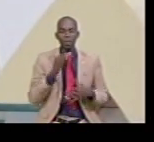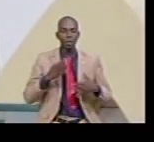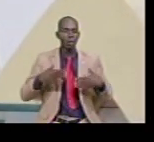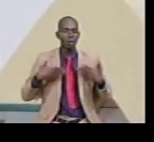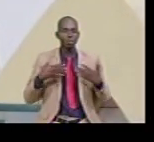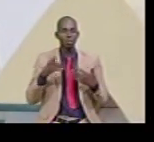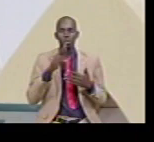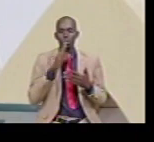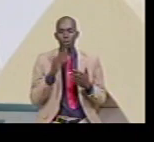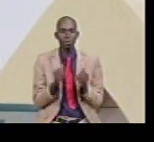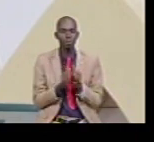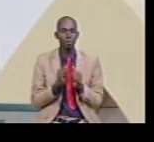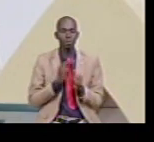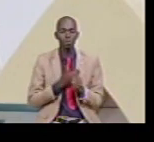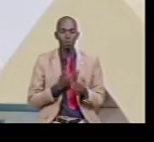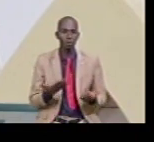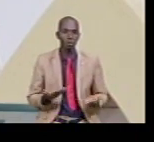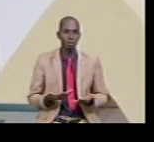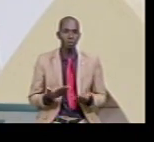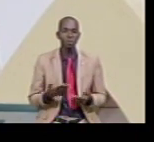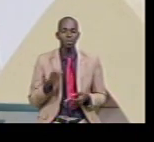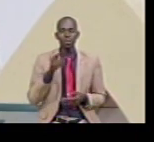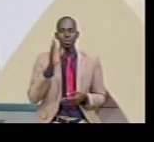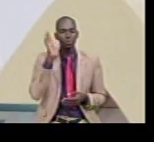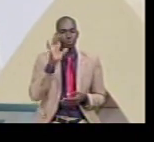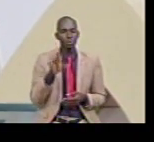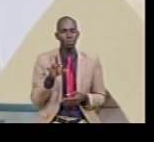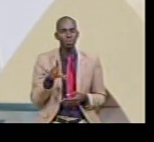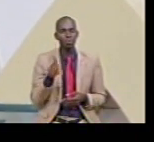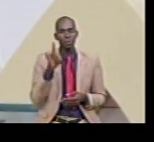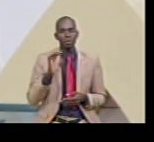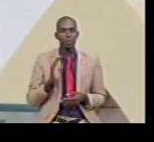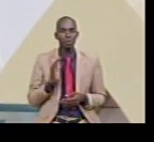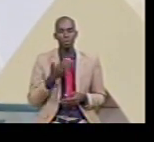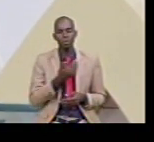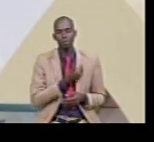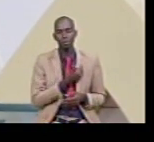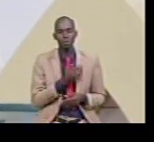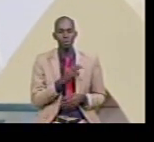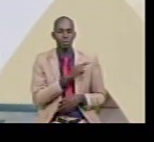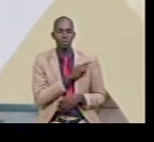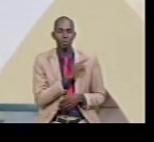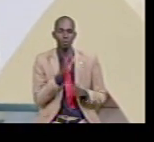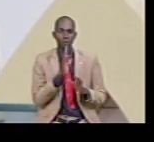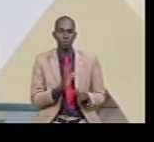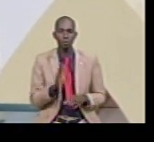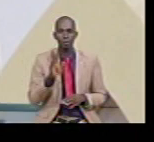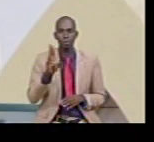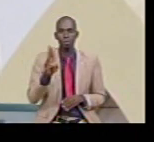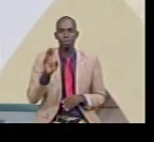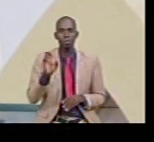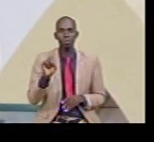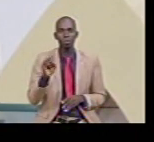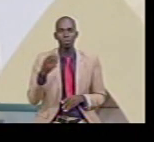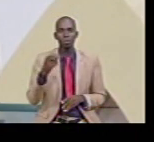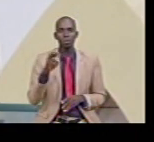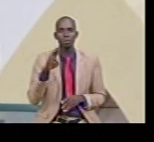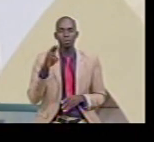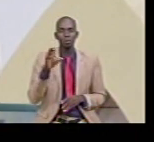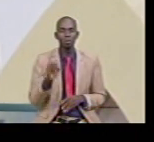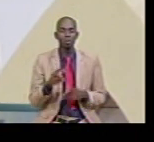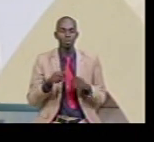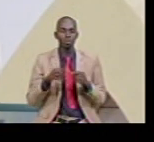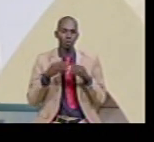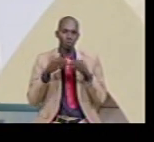Our ushers direct them. They have been seat arranged in the front of each hall, the ground floor, the first